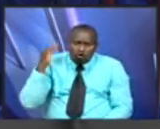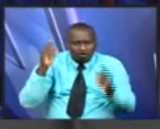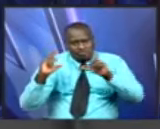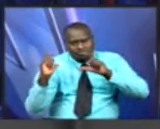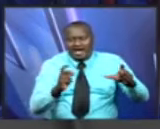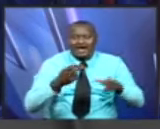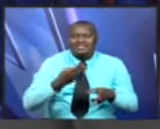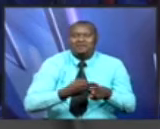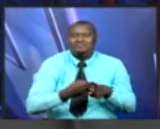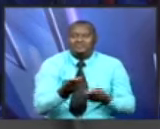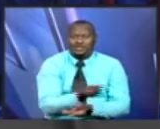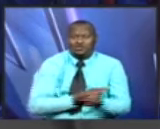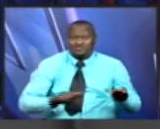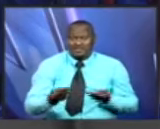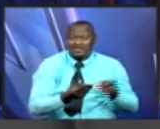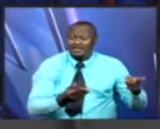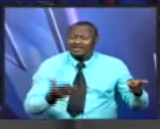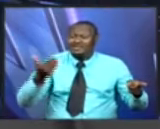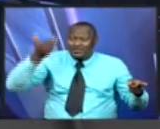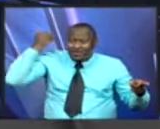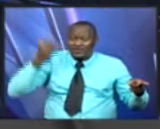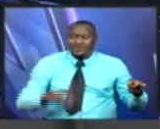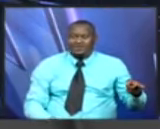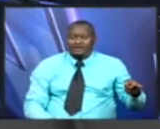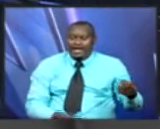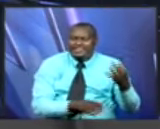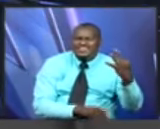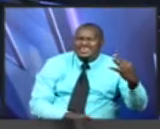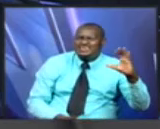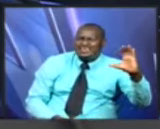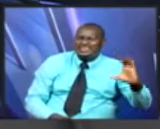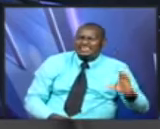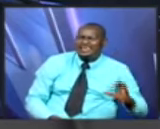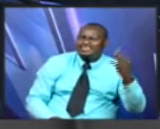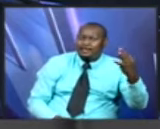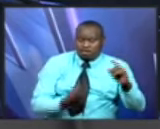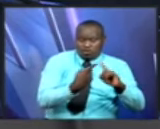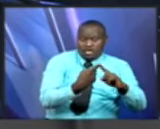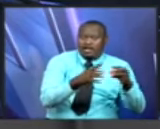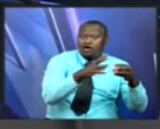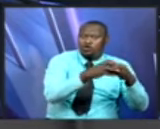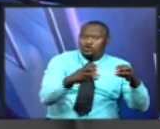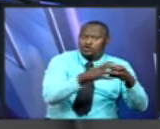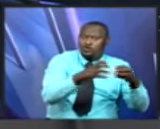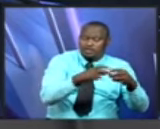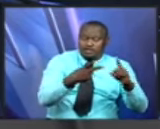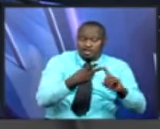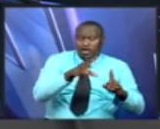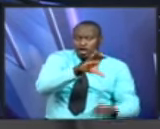That's how they used to characterize that economy at that time. The three C's were cotton,